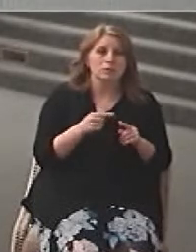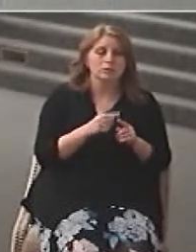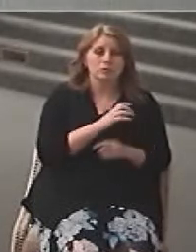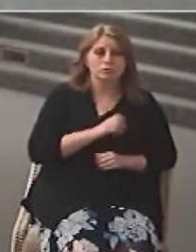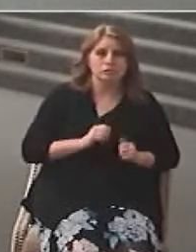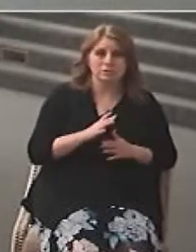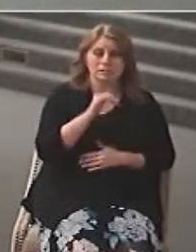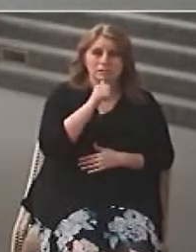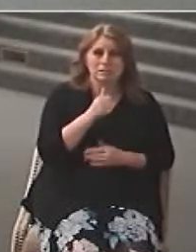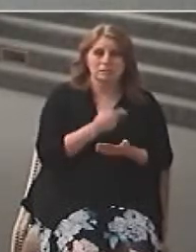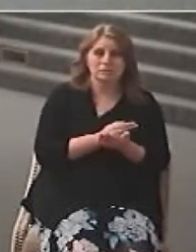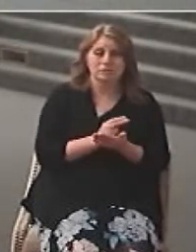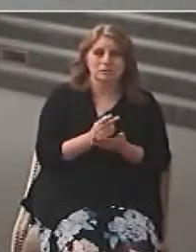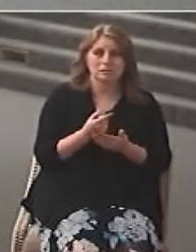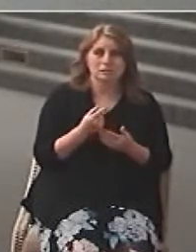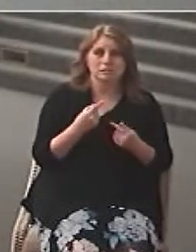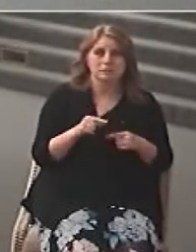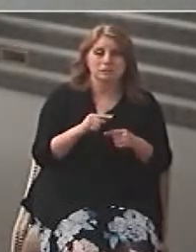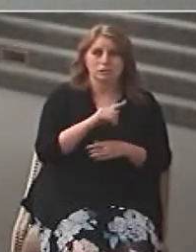get to spend eternity with you.